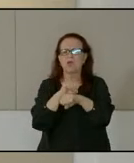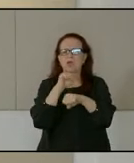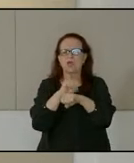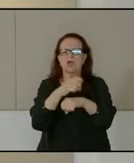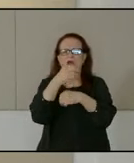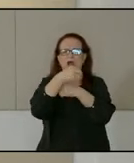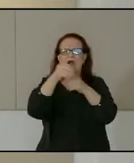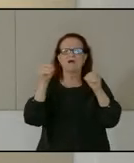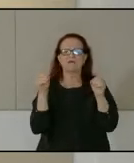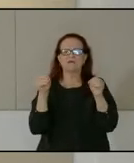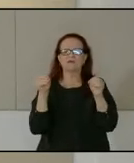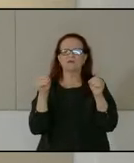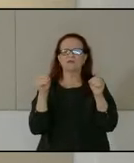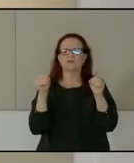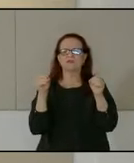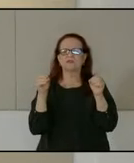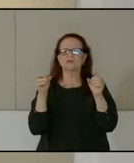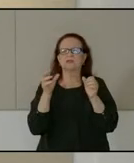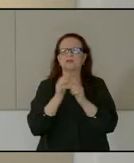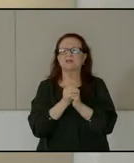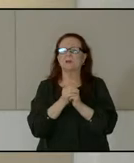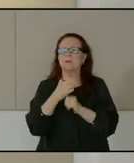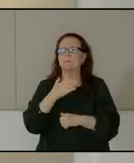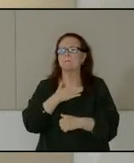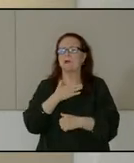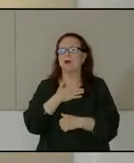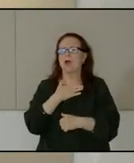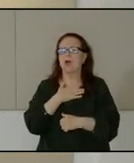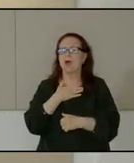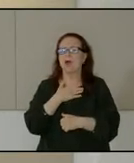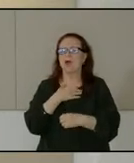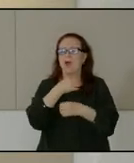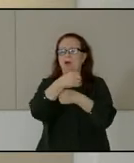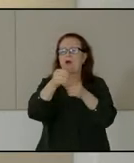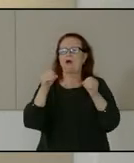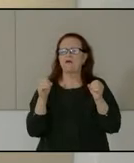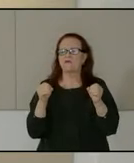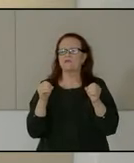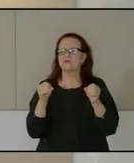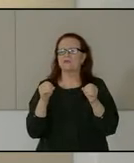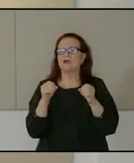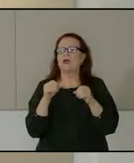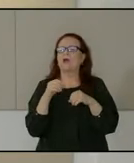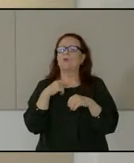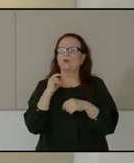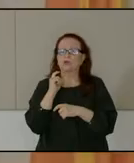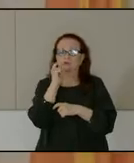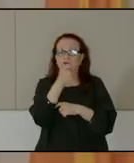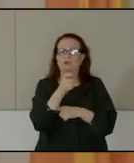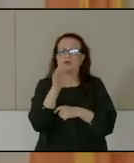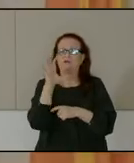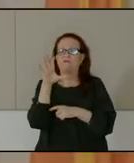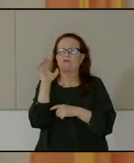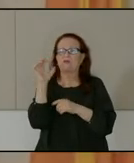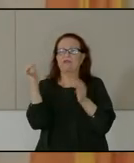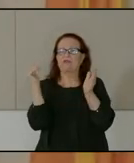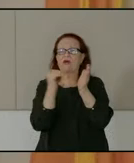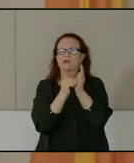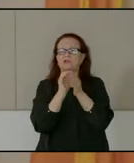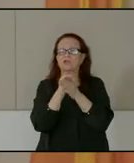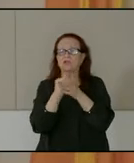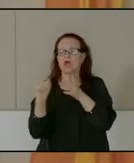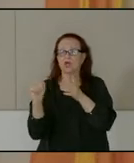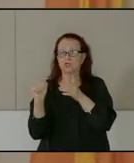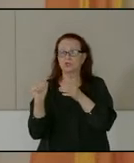It will be worked out. My office, from our discretionary ARPA funds, is contributing $500,000. To